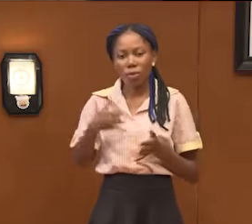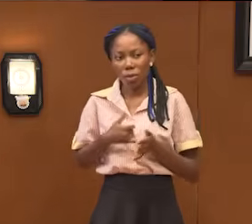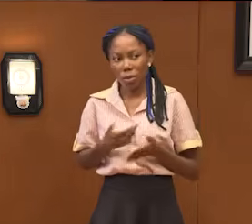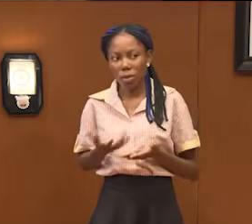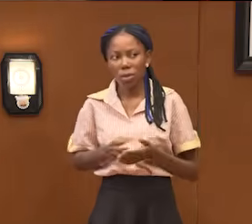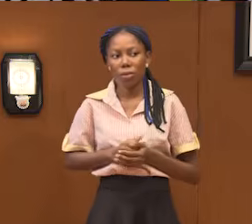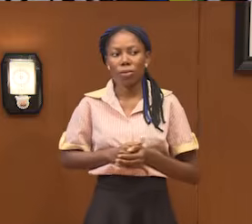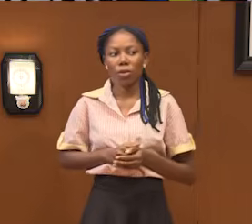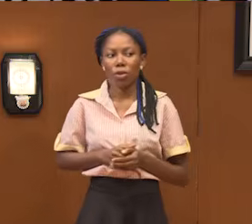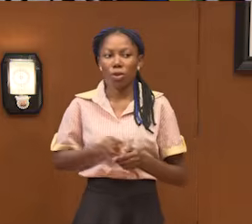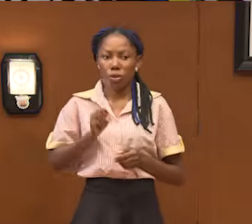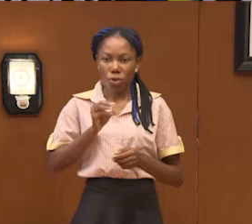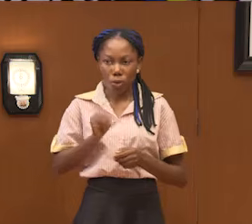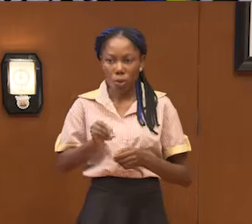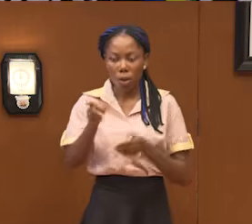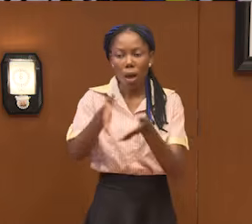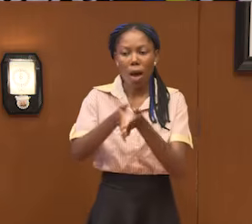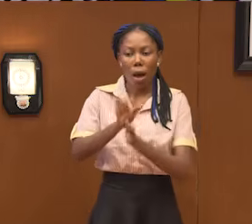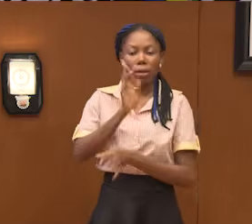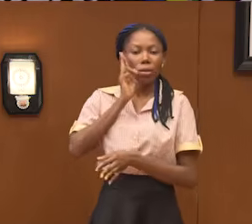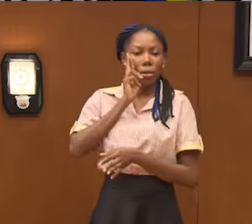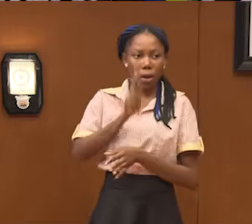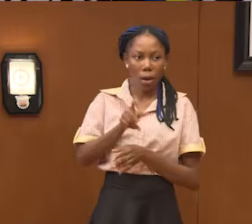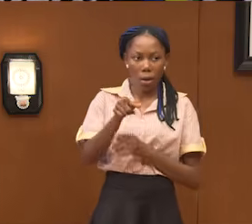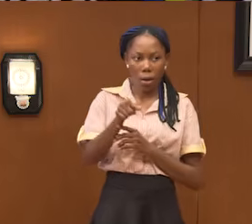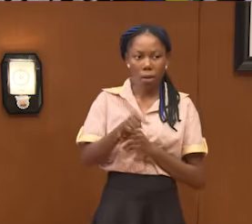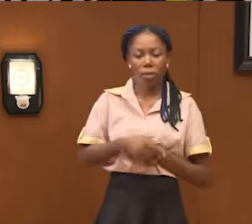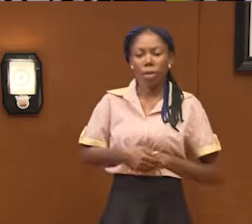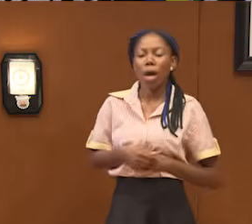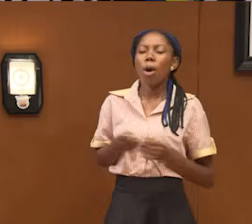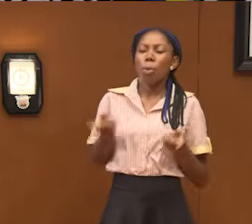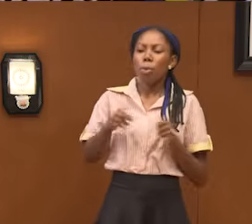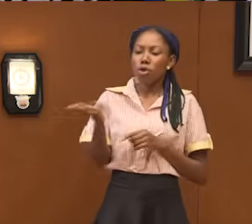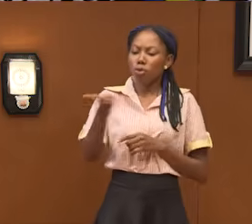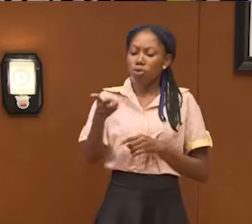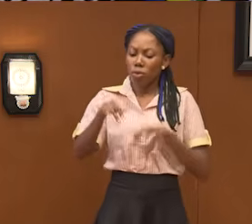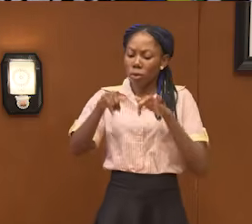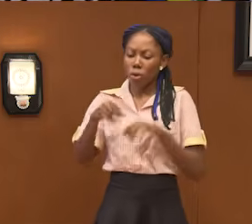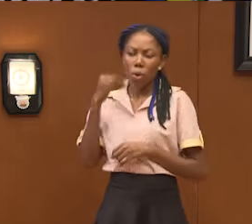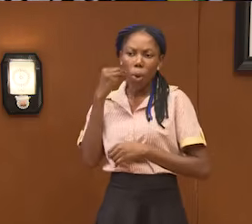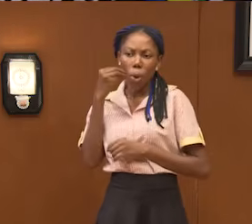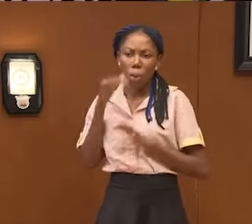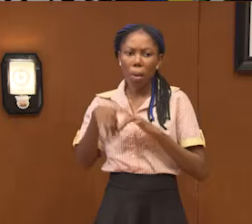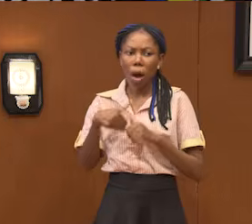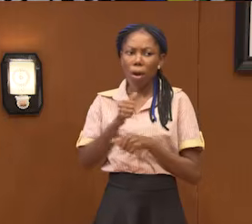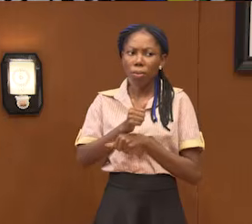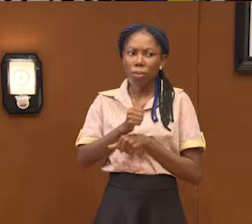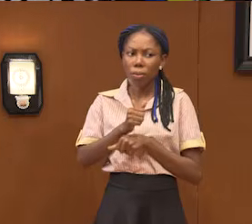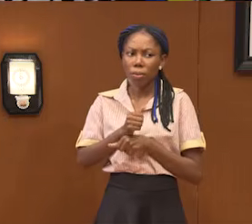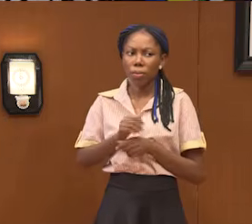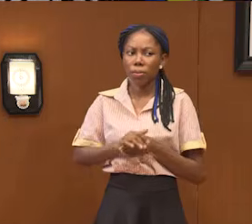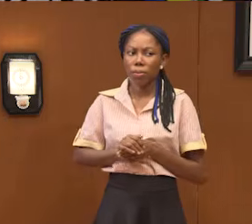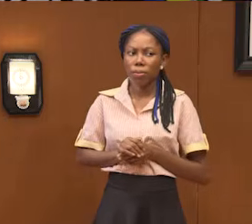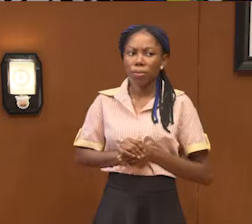them. Okay, so Basirat, how was it working when you were living together? How